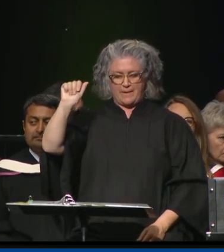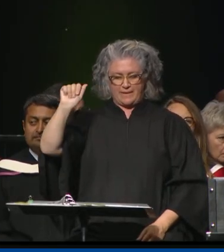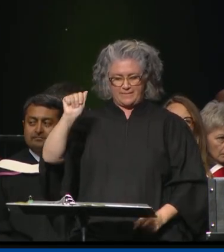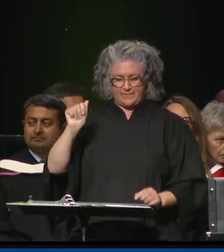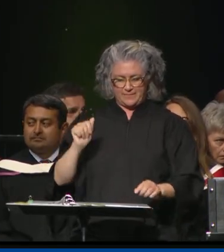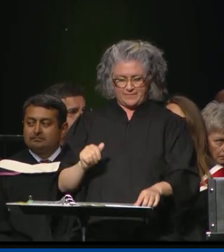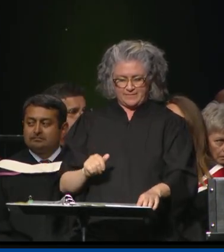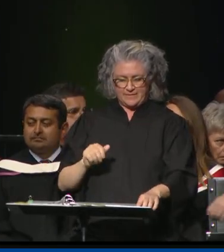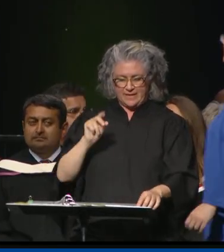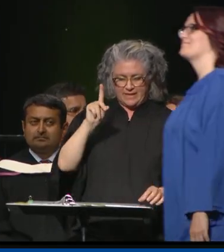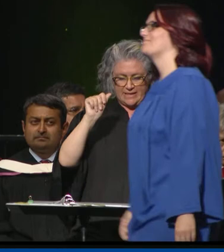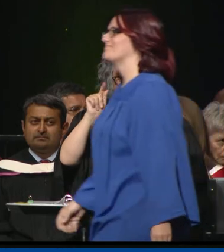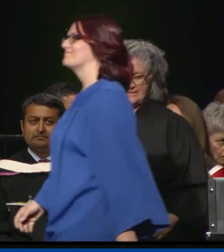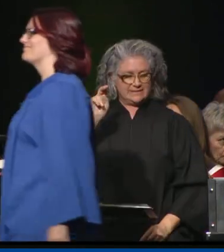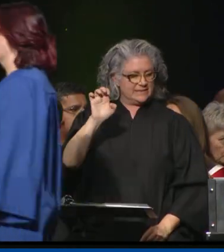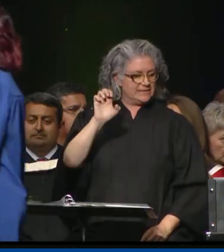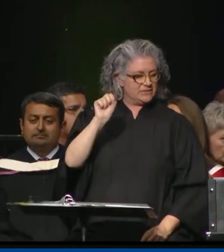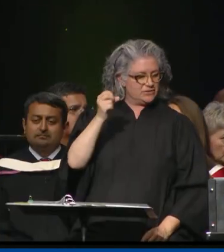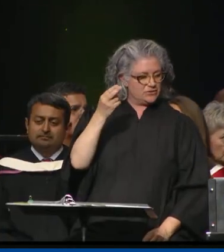Katie Schilling.